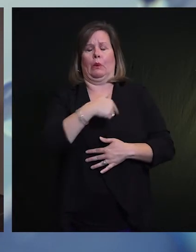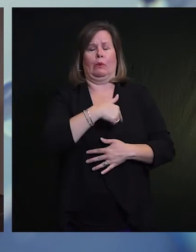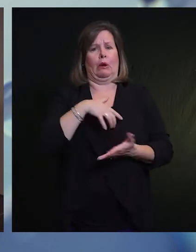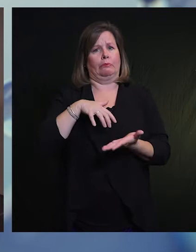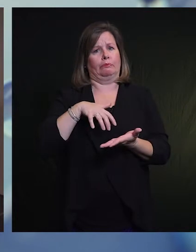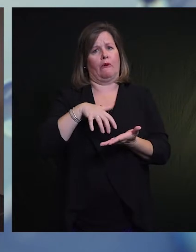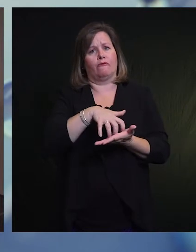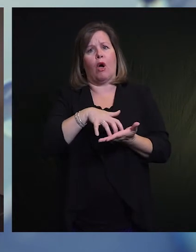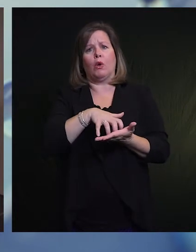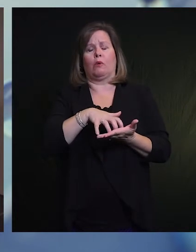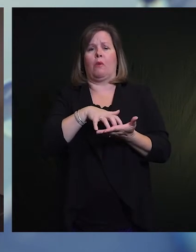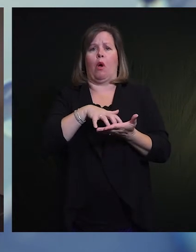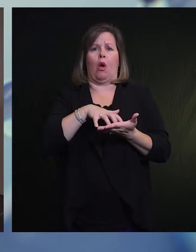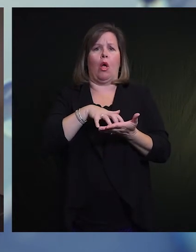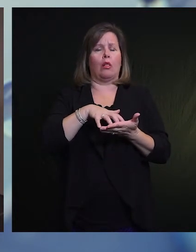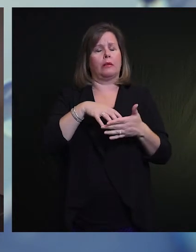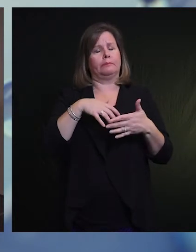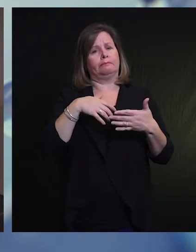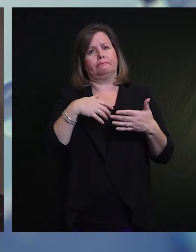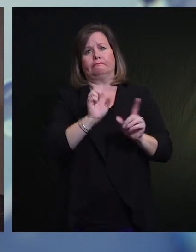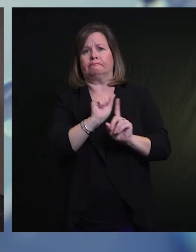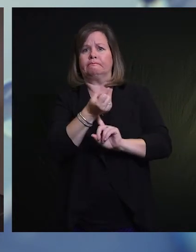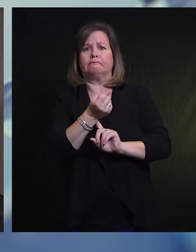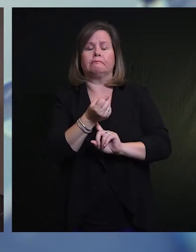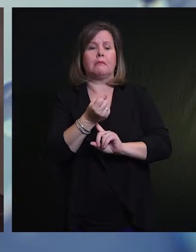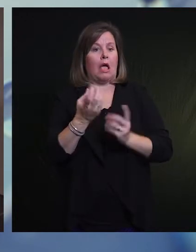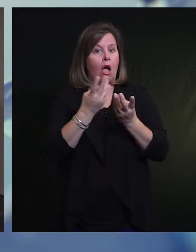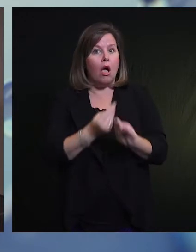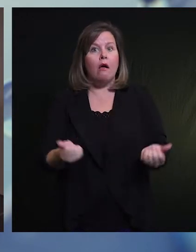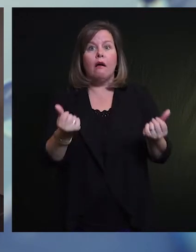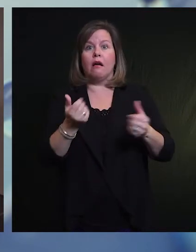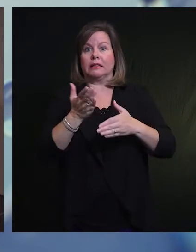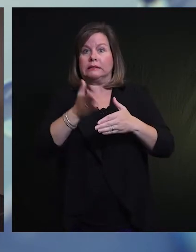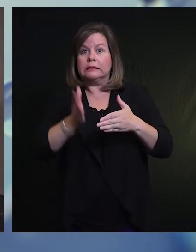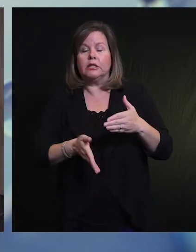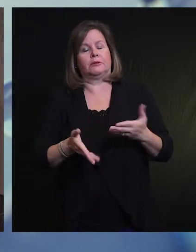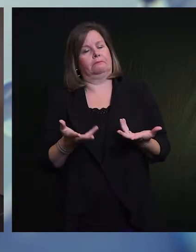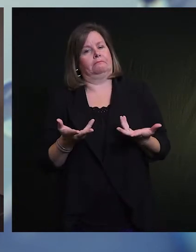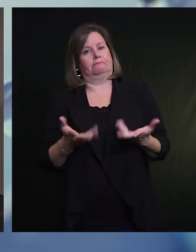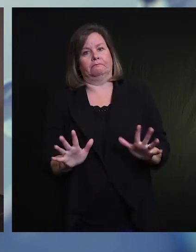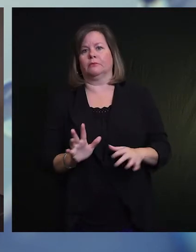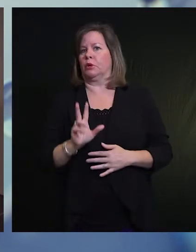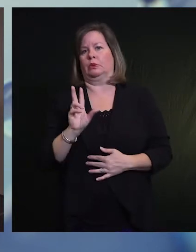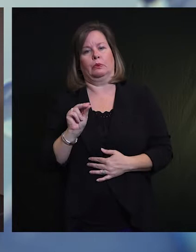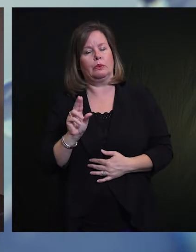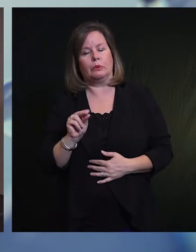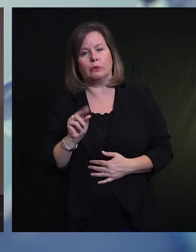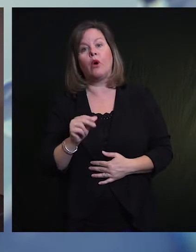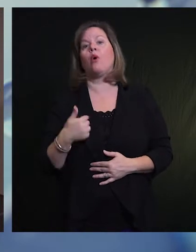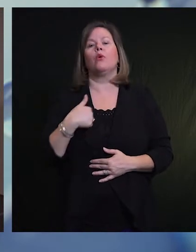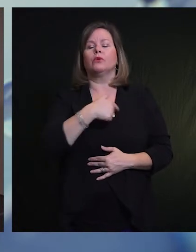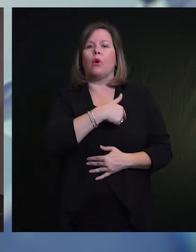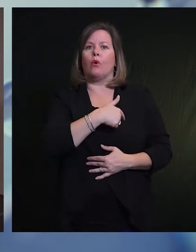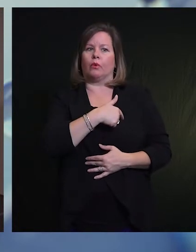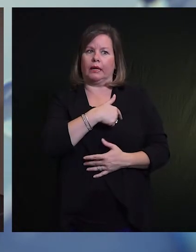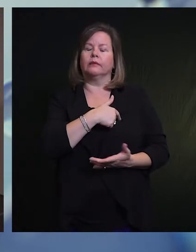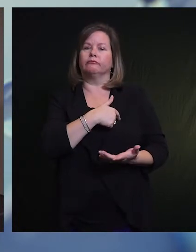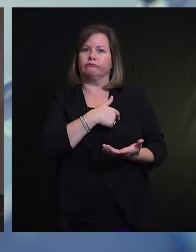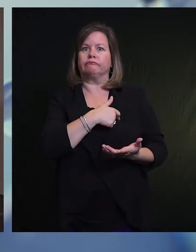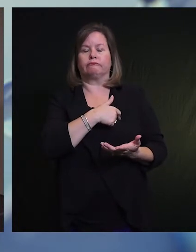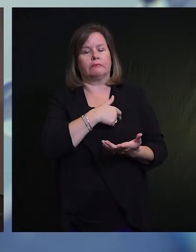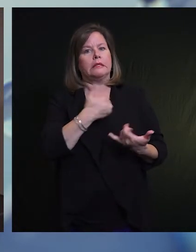vulnerable. And there's no reason for us to think that this has gone away or that we're out of the woods yet.